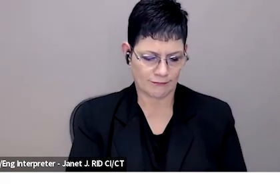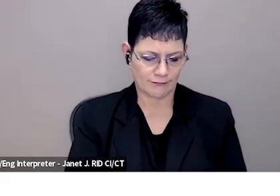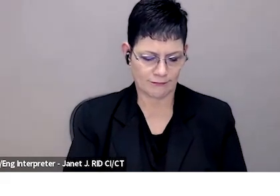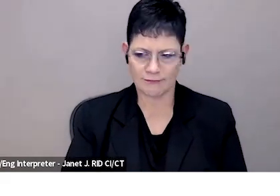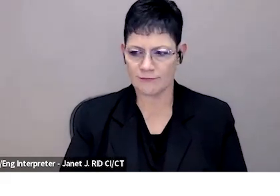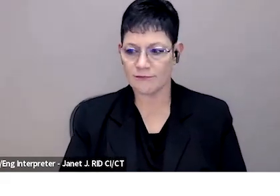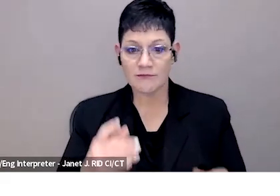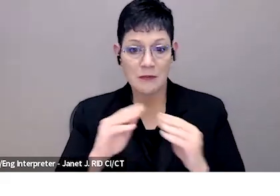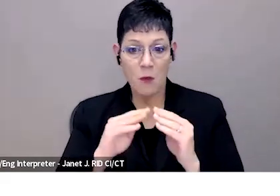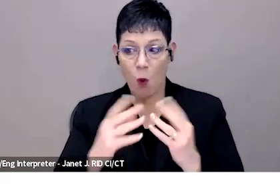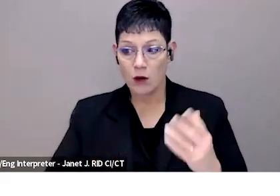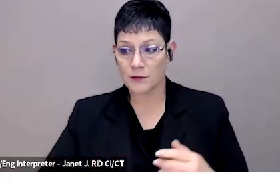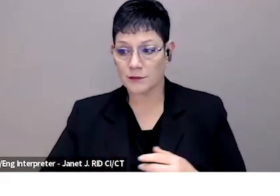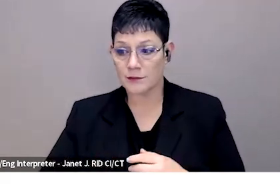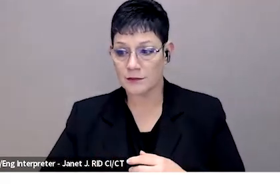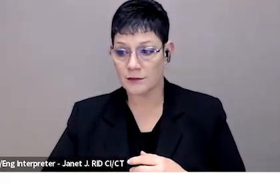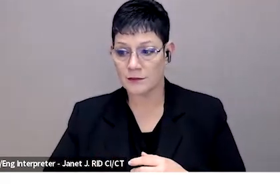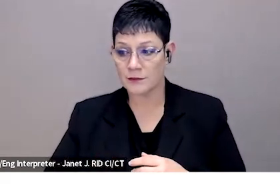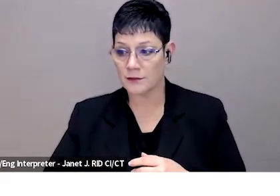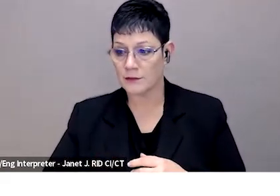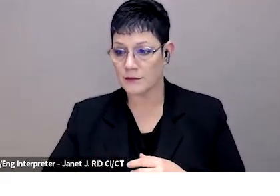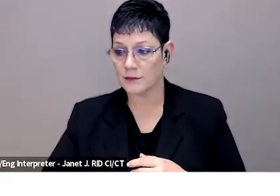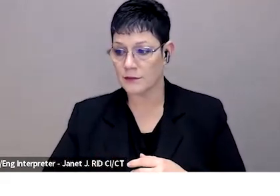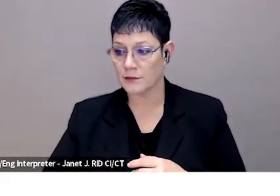And anybody else interested in sharing thoughts?